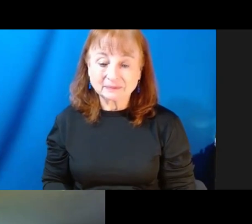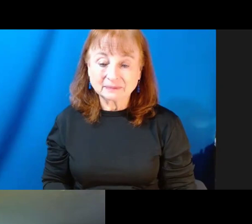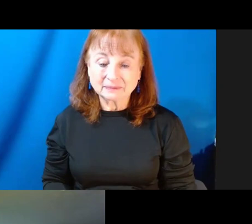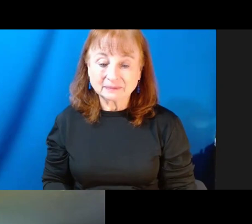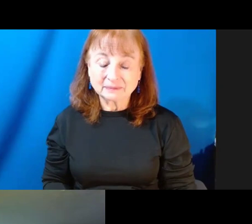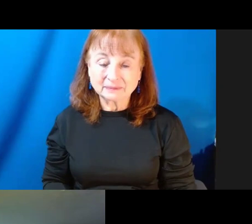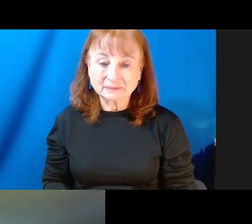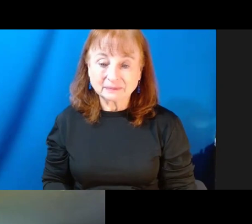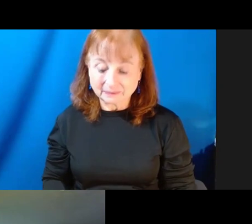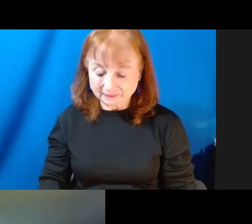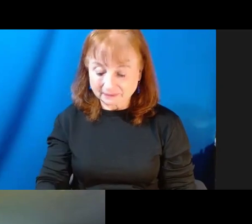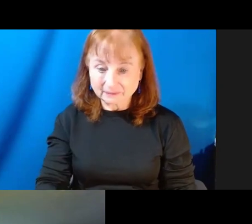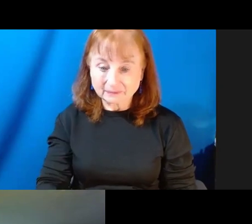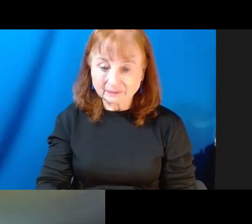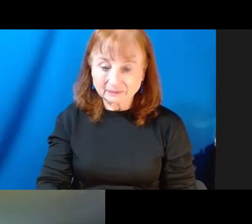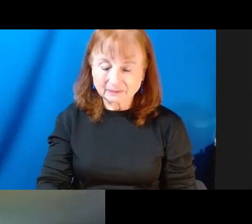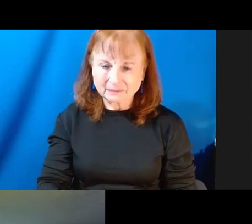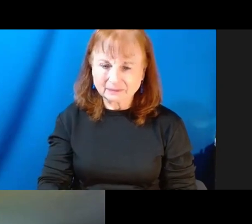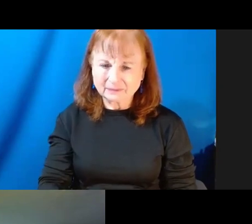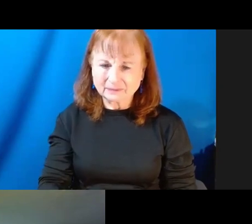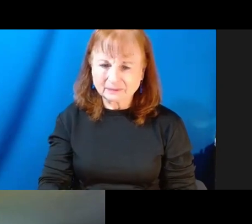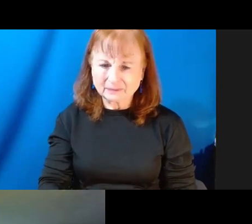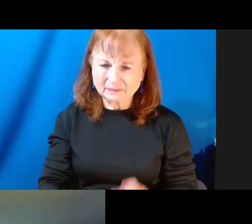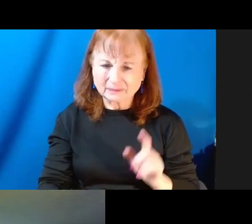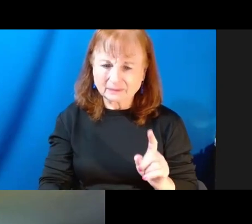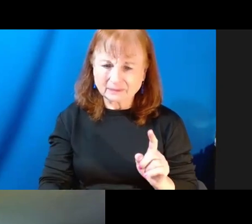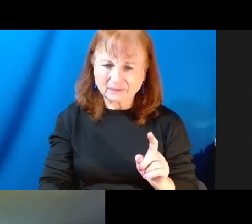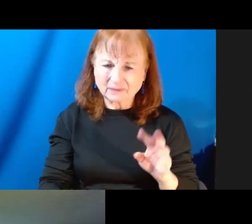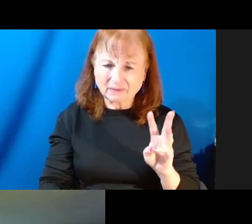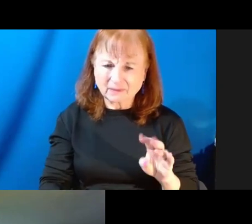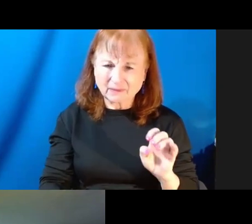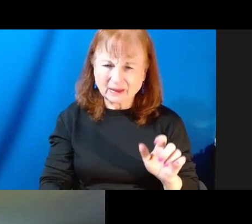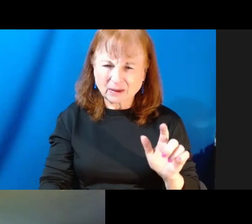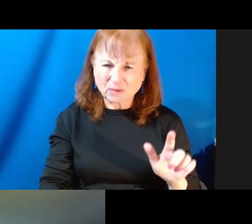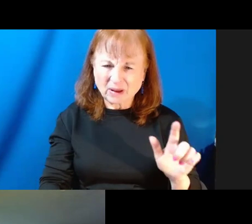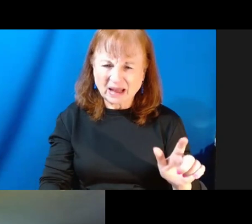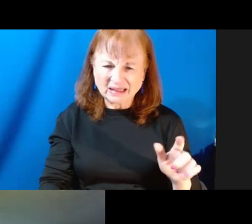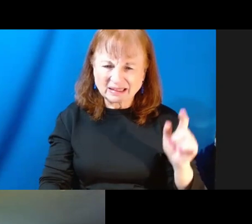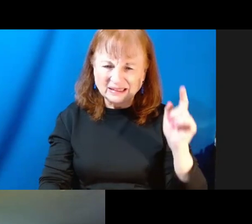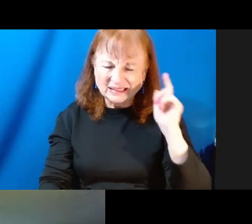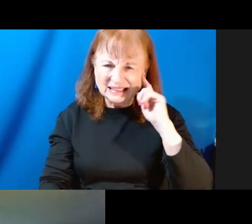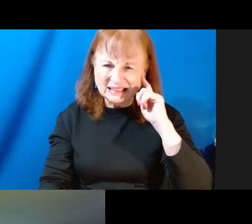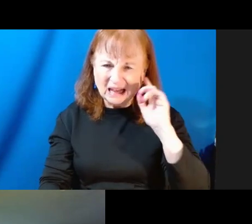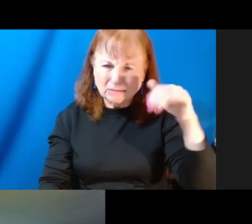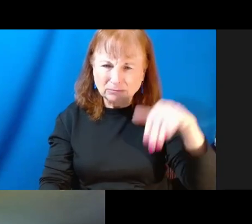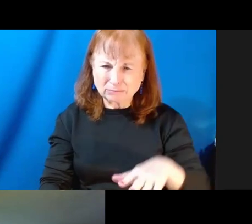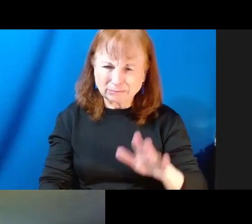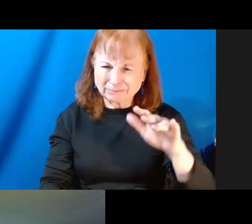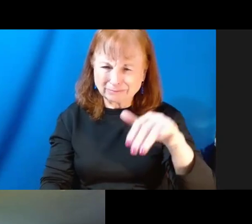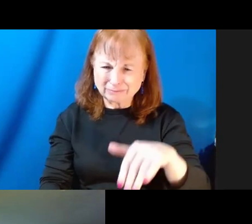Oh no, so the poll didn't actually, well, it went up and then apparently